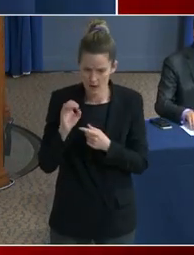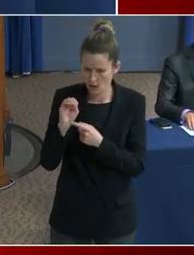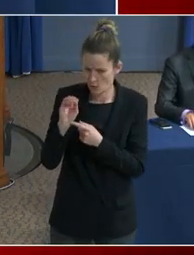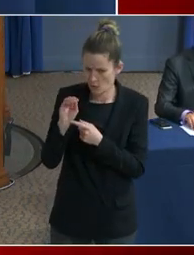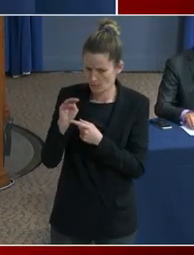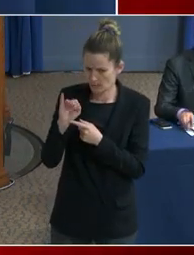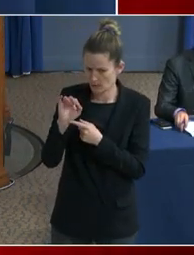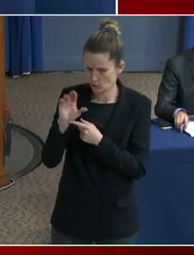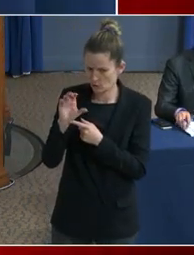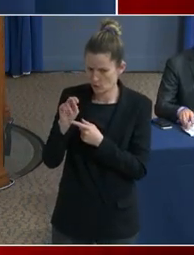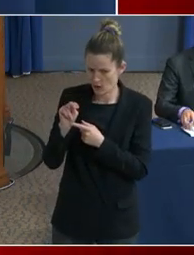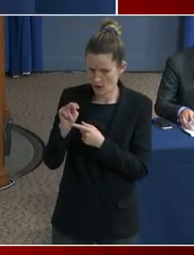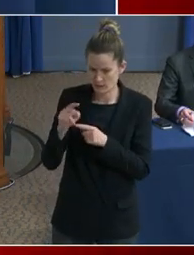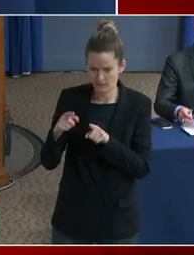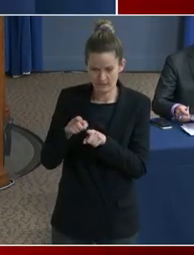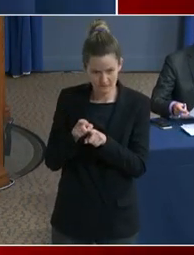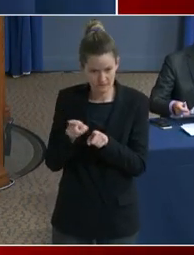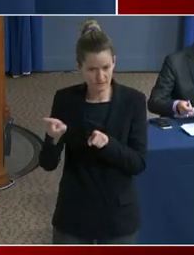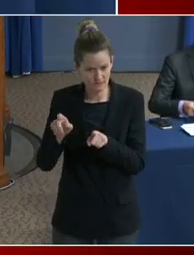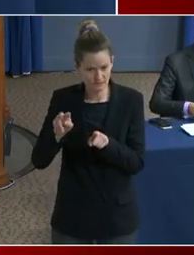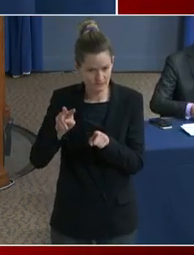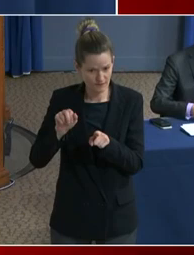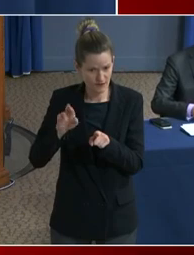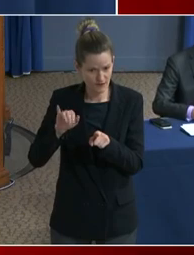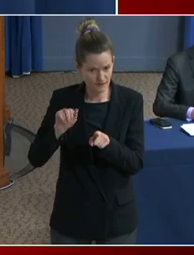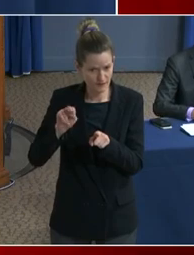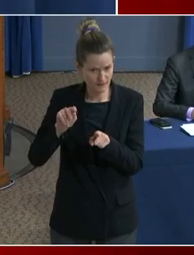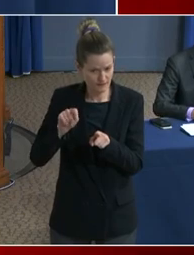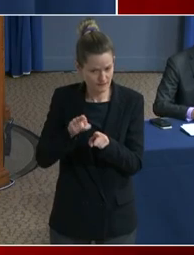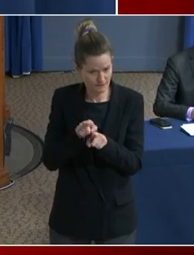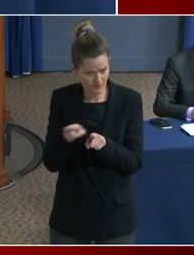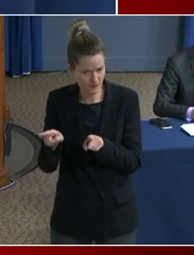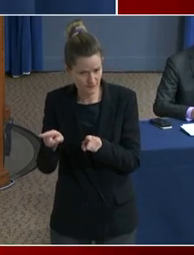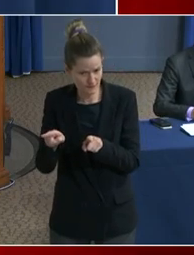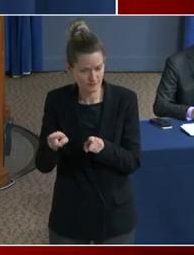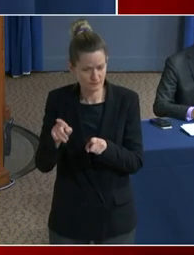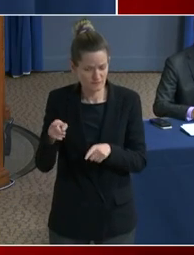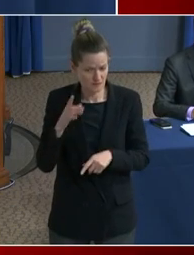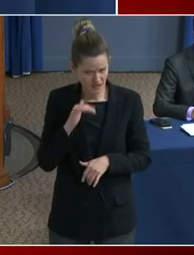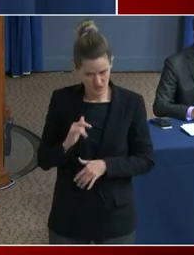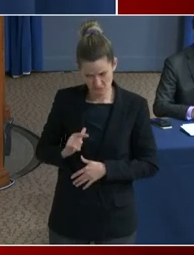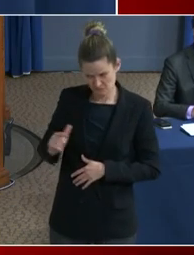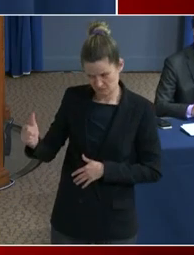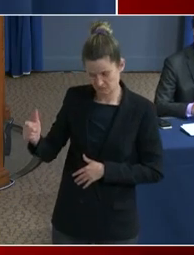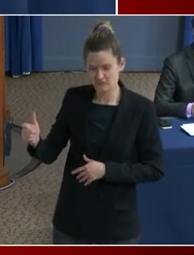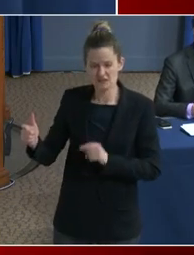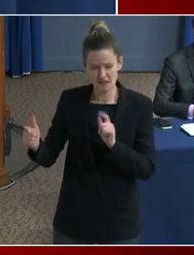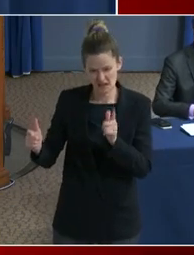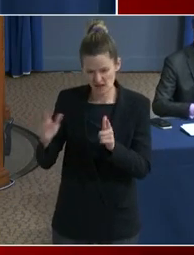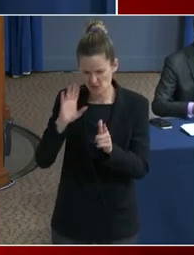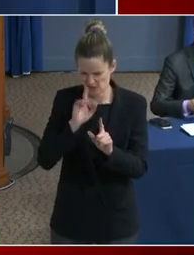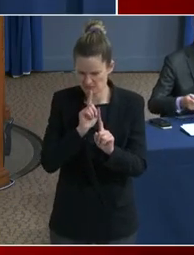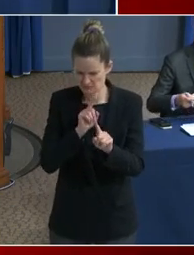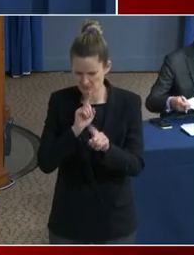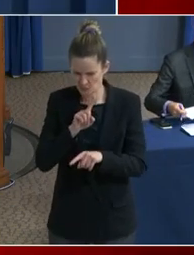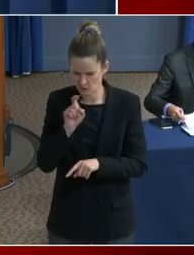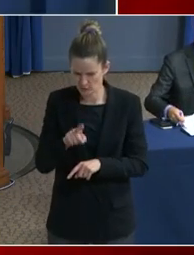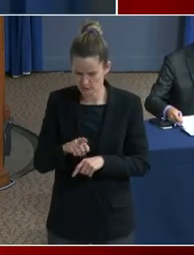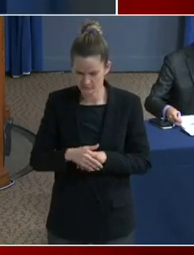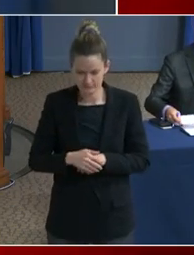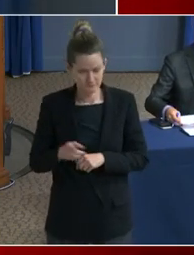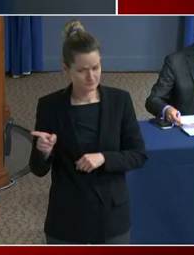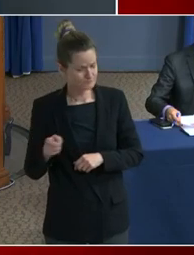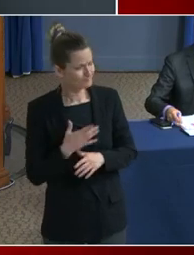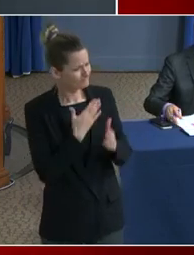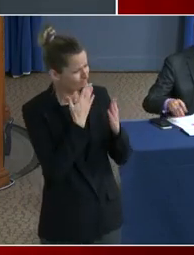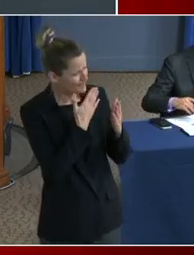turn directly to Dr. Nesbitt, and we will have an opportunity for questions. Thank you, Madam Mayor.